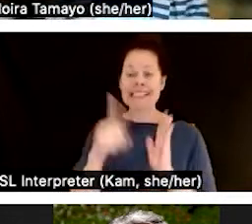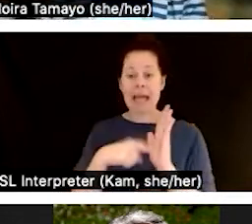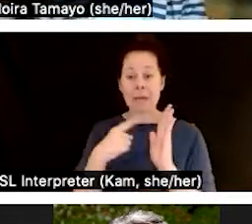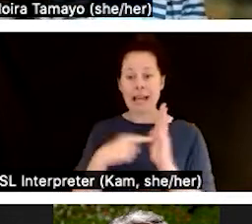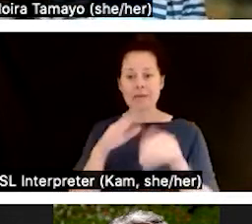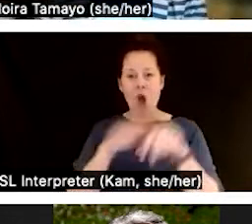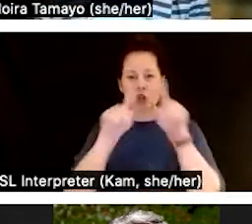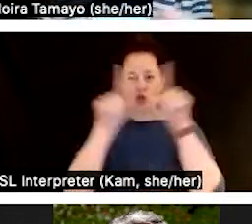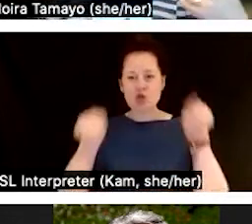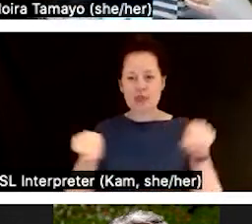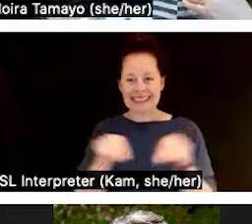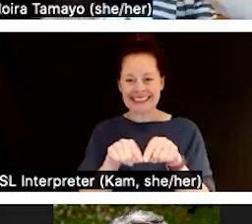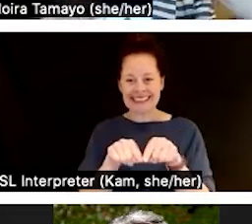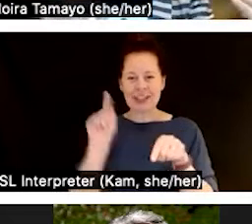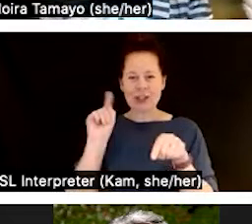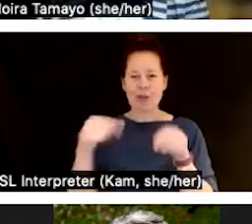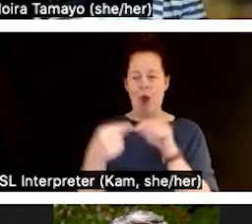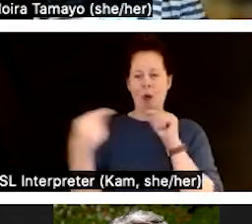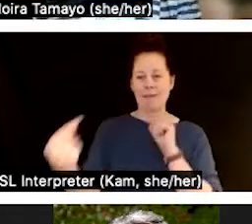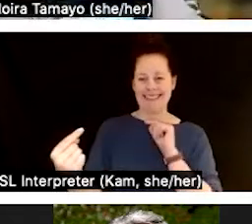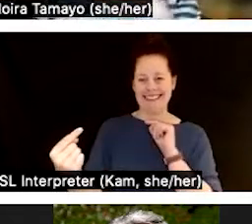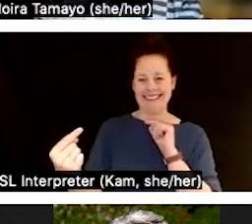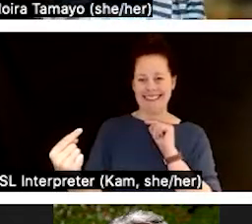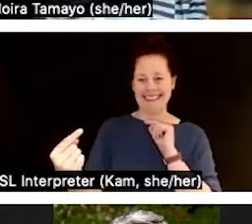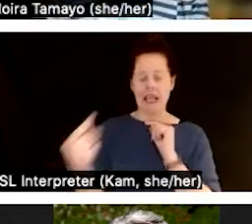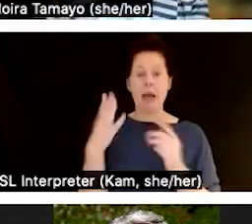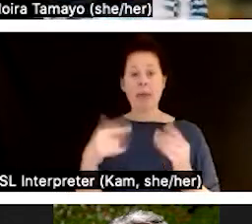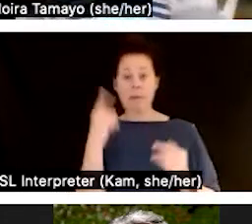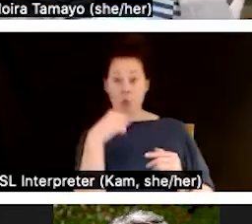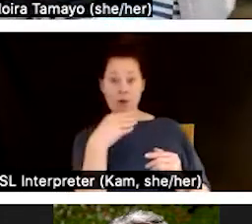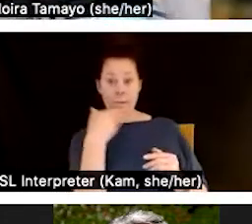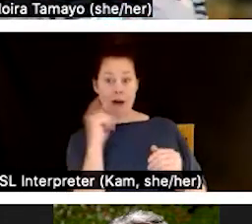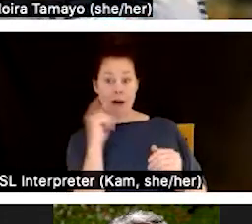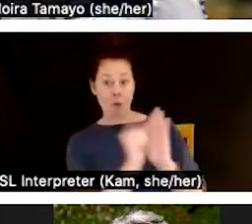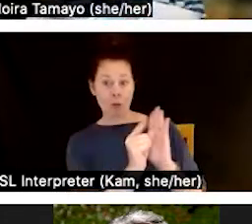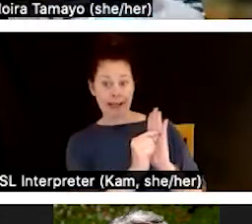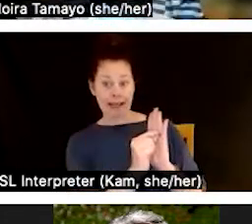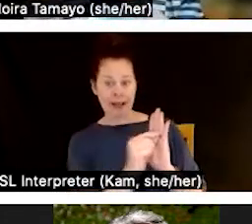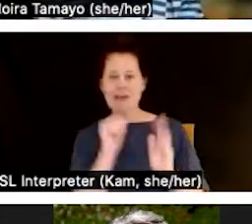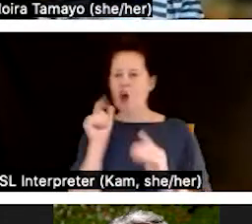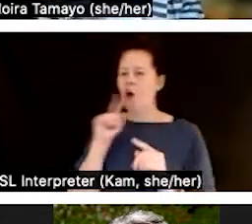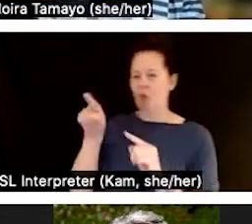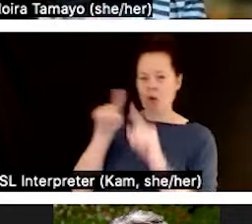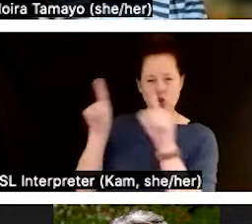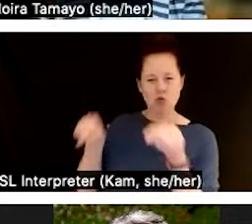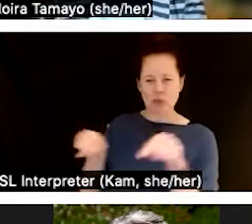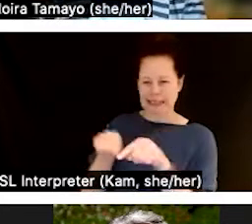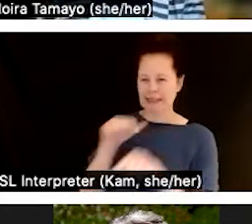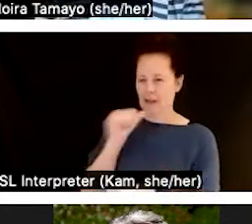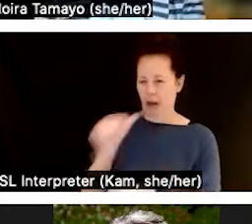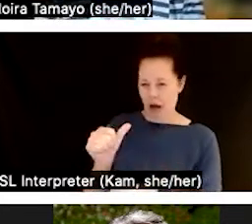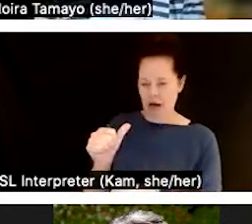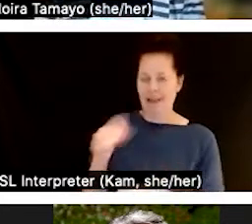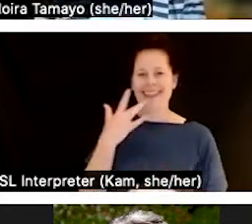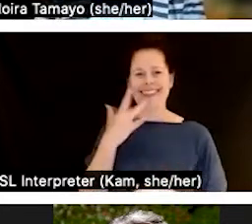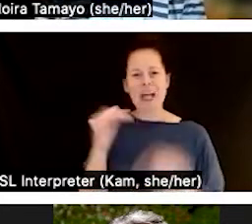the opposite is true. It may be better for print, not necessarily for screens. Luckily today, there are